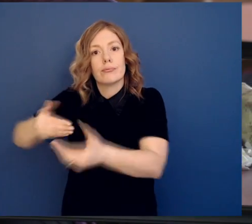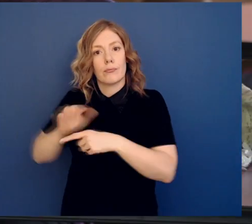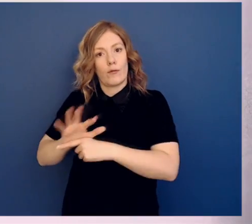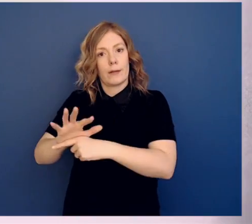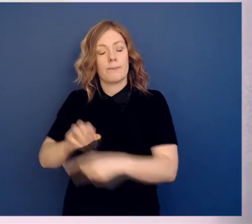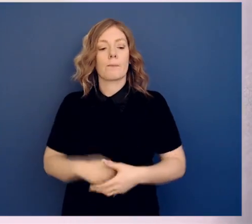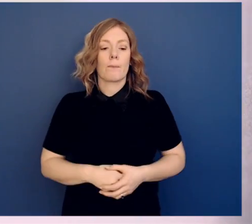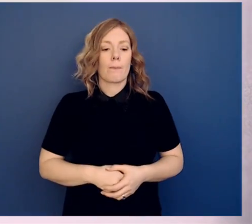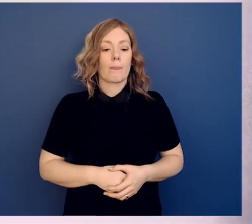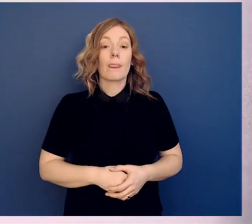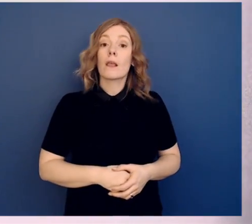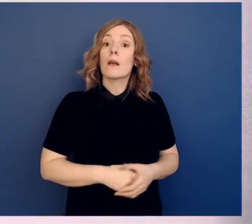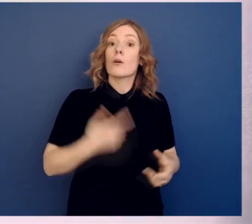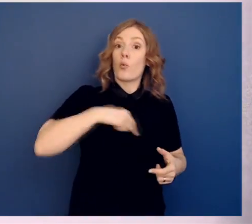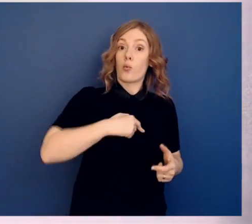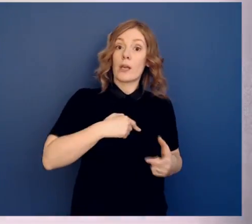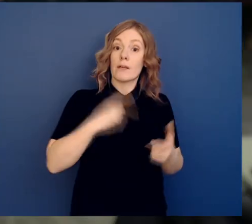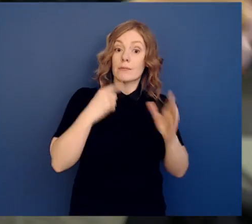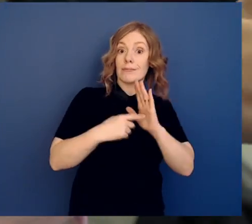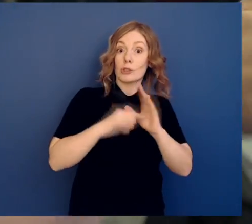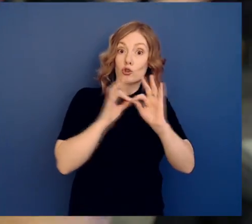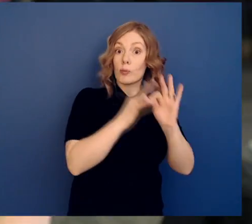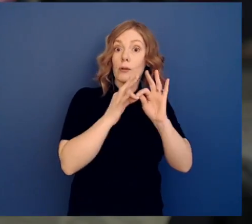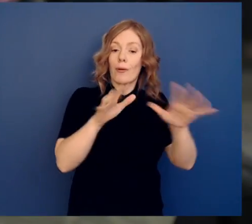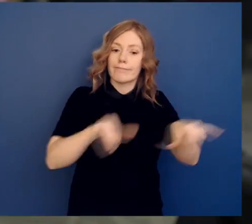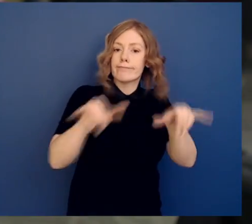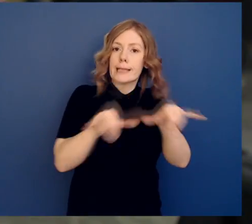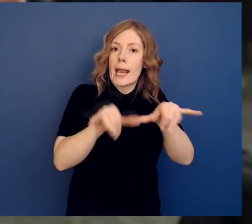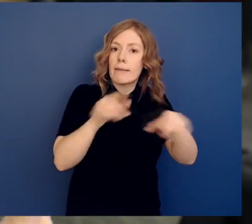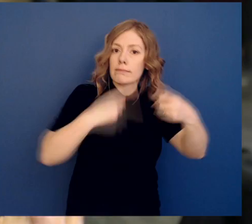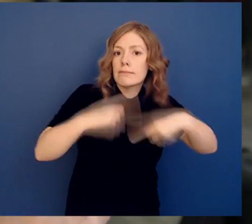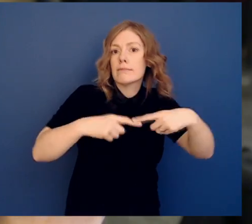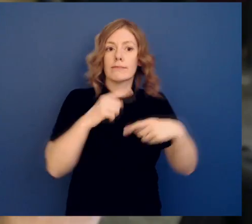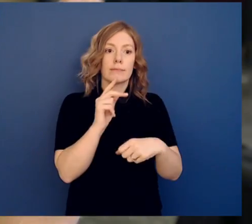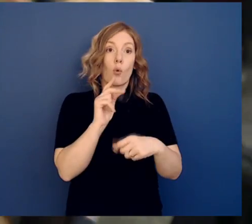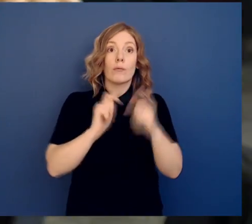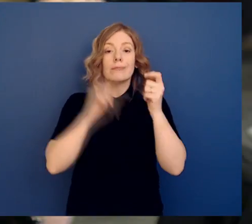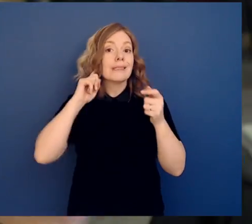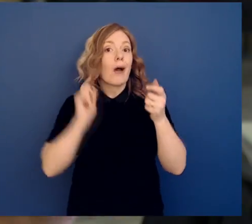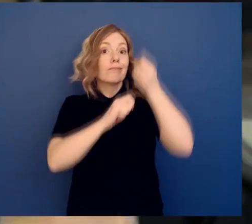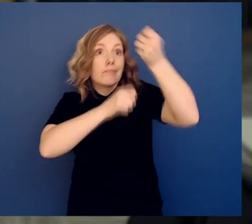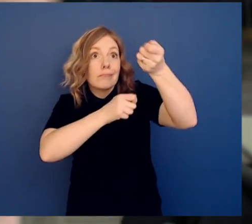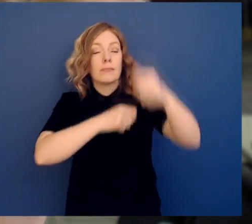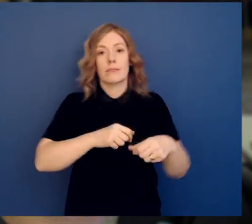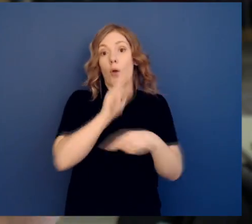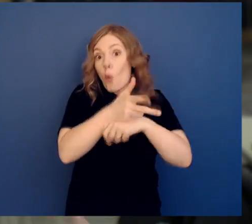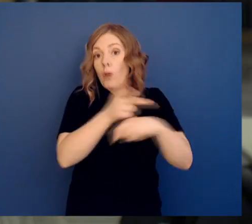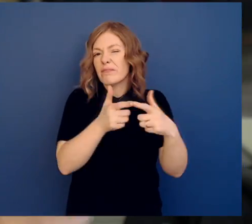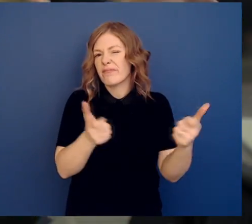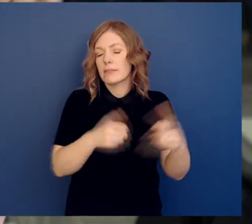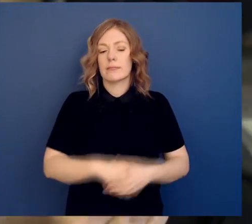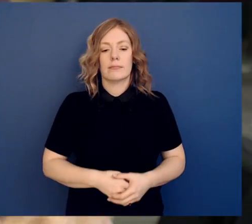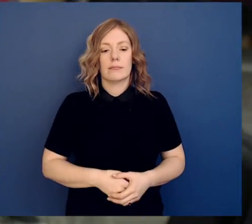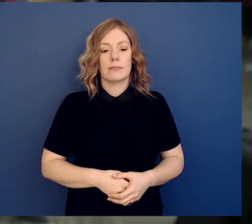make the film so much more efficient. So sound on, rolling, and we kind of, we're interpreting this, it's going to look the same every time. So there's always